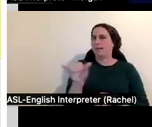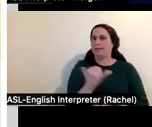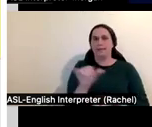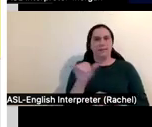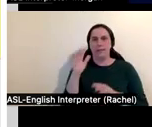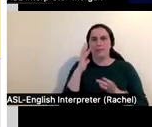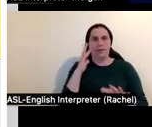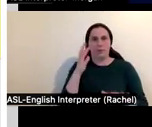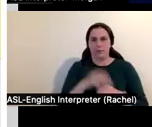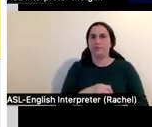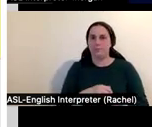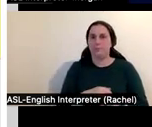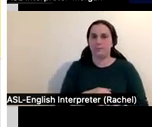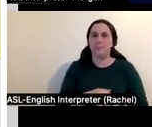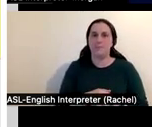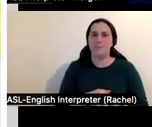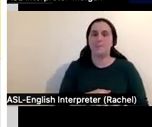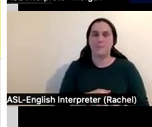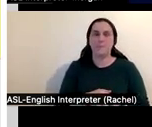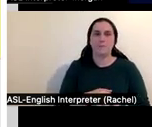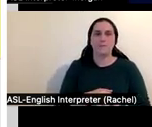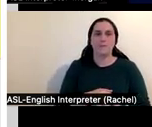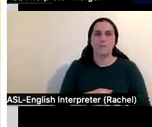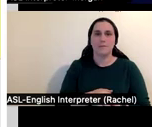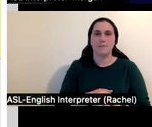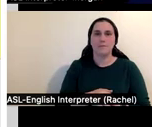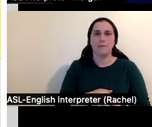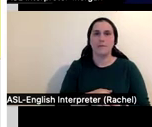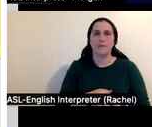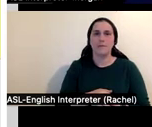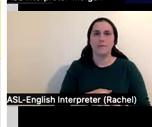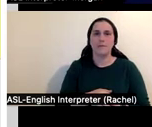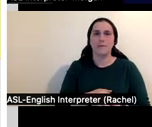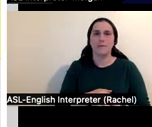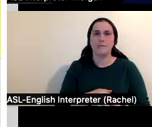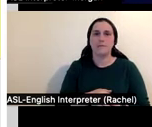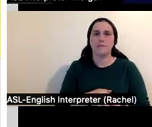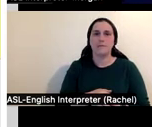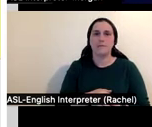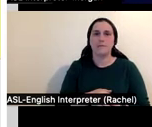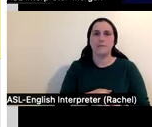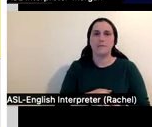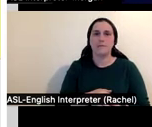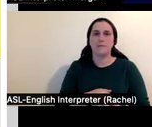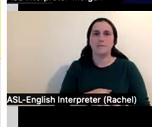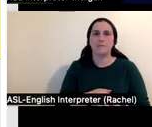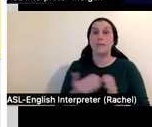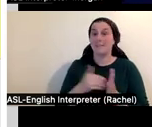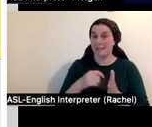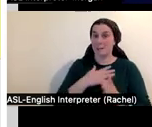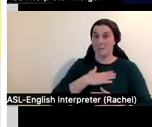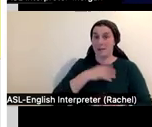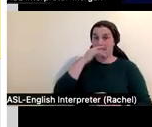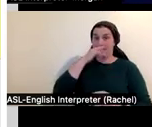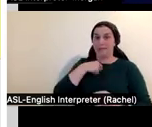It would be some guy, Jack. And that's again too, is like, what is your intention? Like for my kids speaking German, my intention is that they can